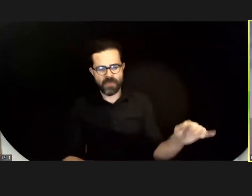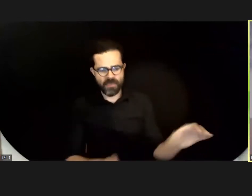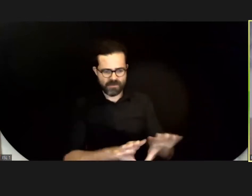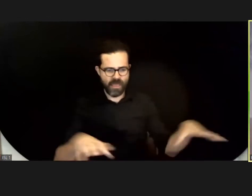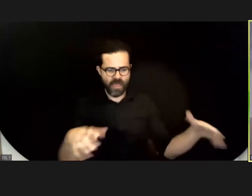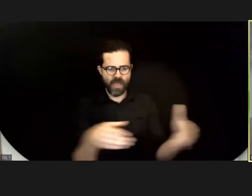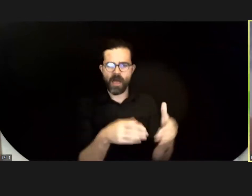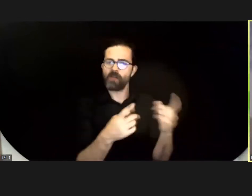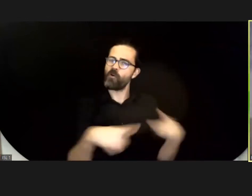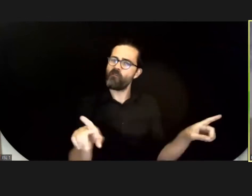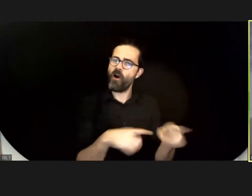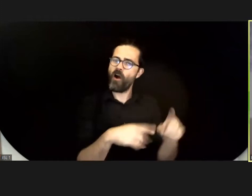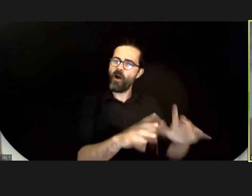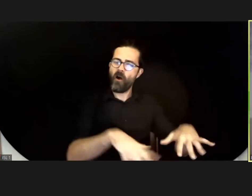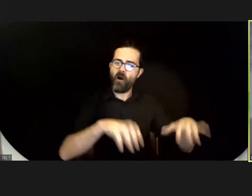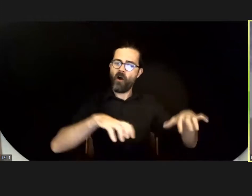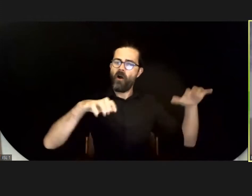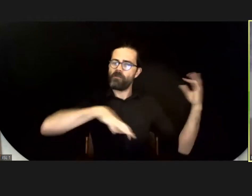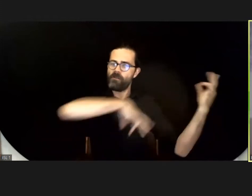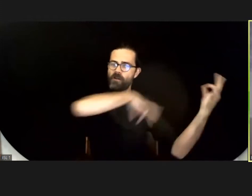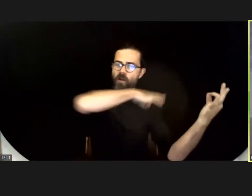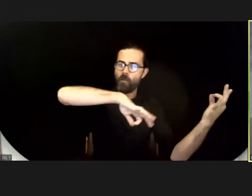In the symphonic orchestra, you've got